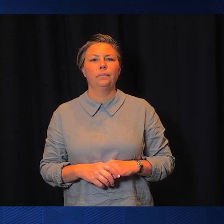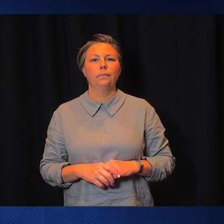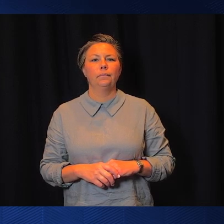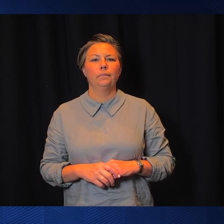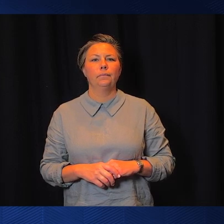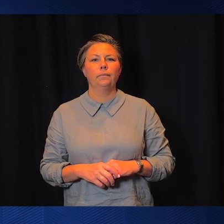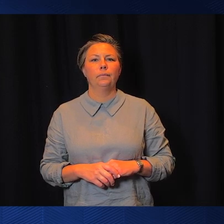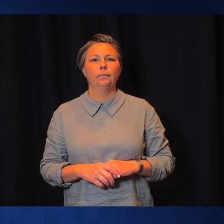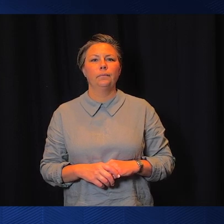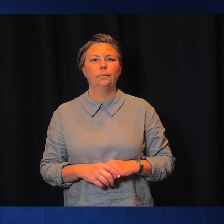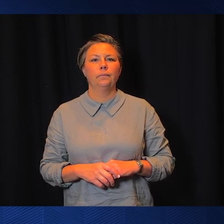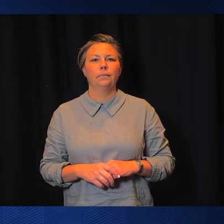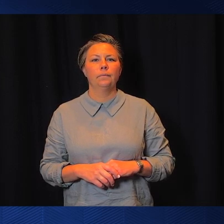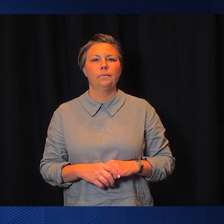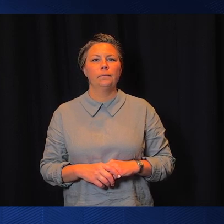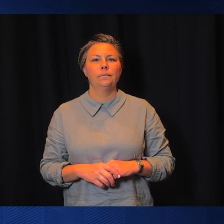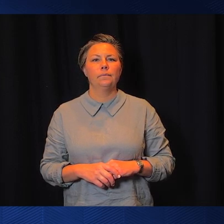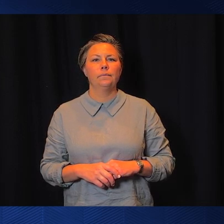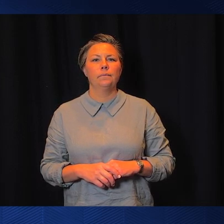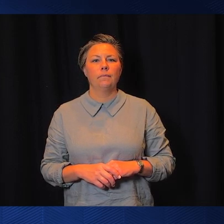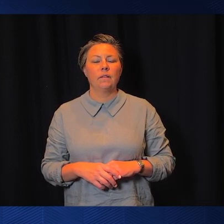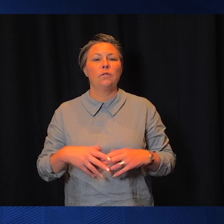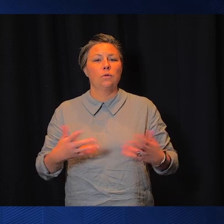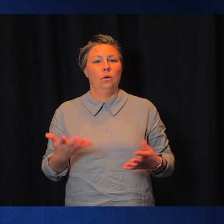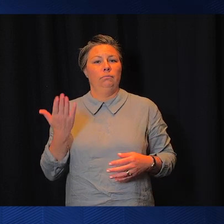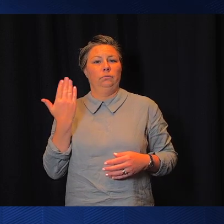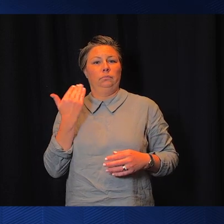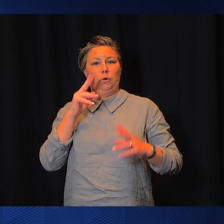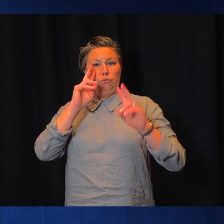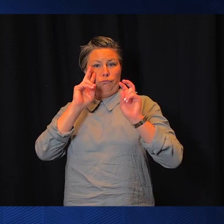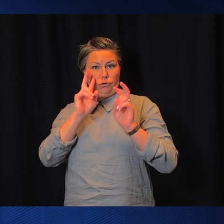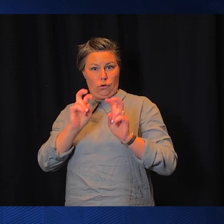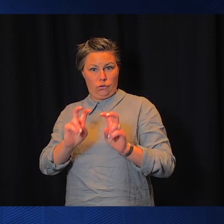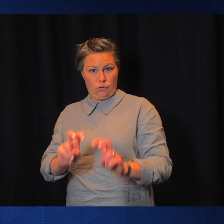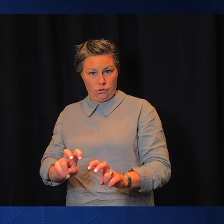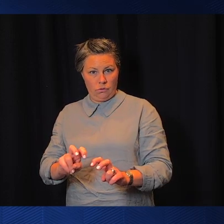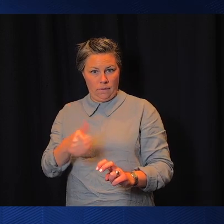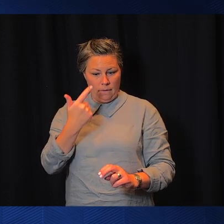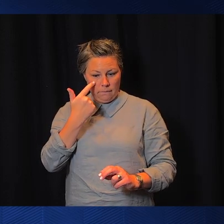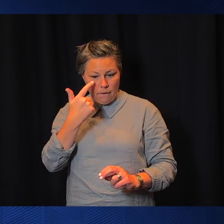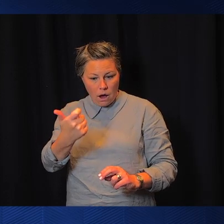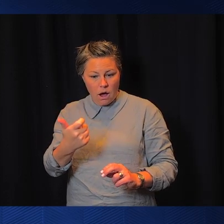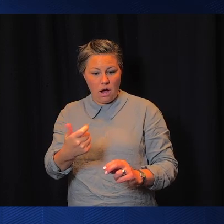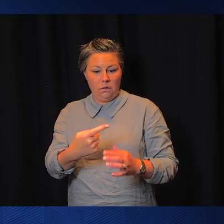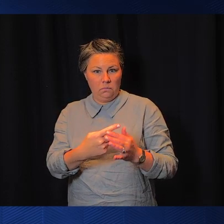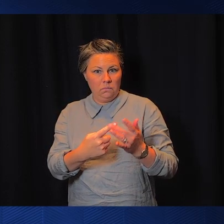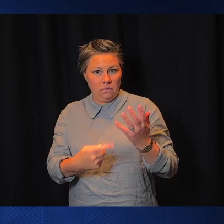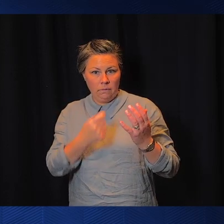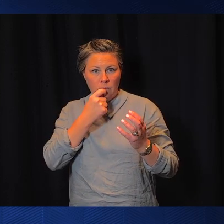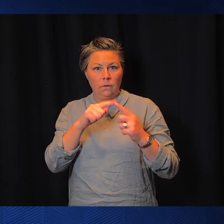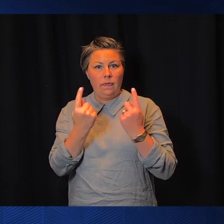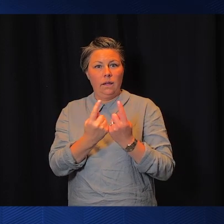So the findings that we find in this research, OBDs are making a difference